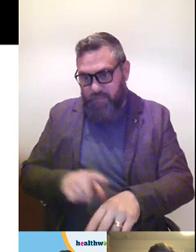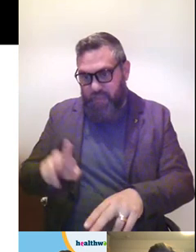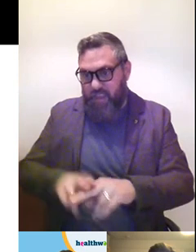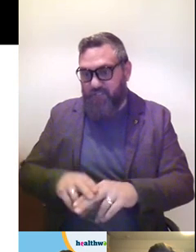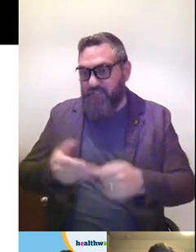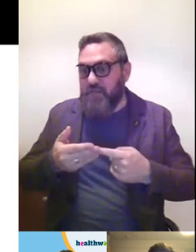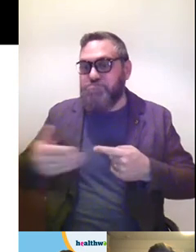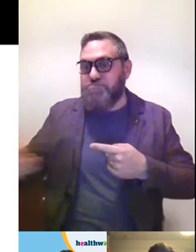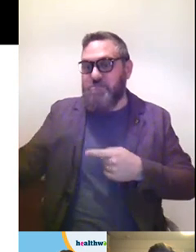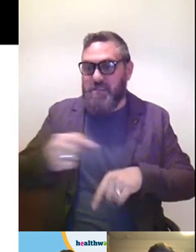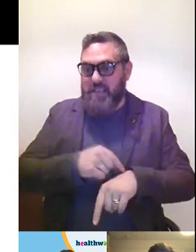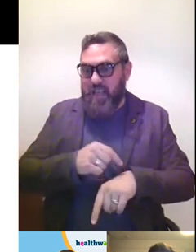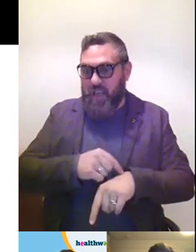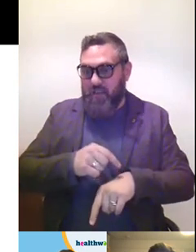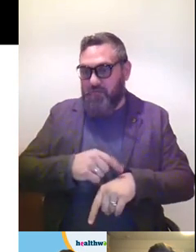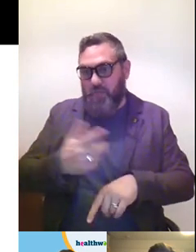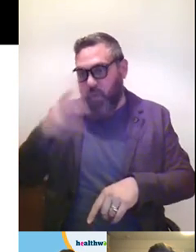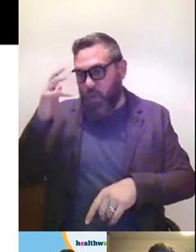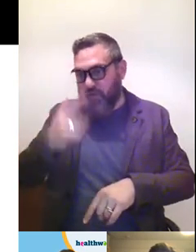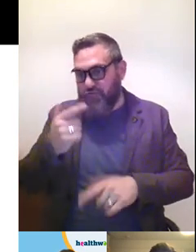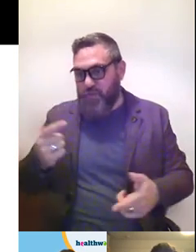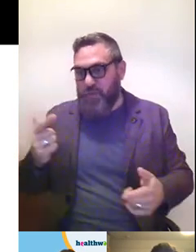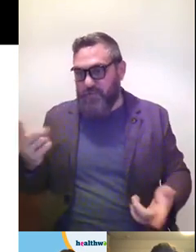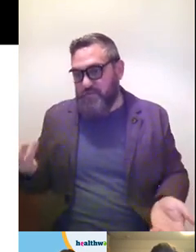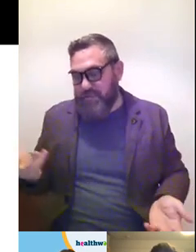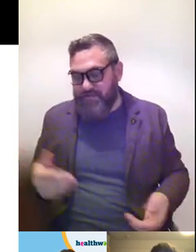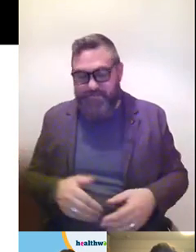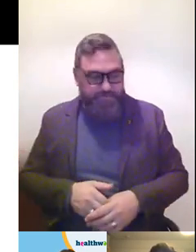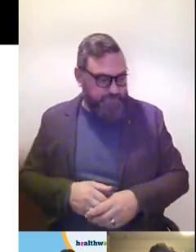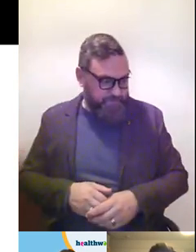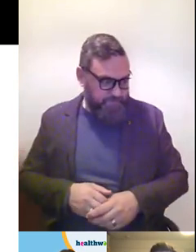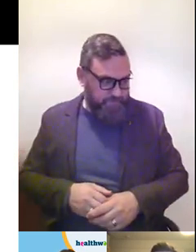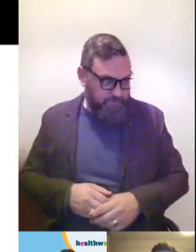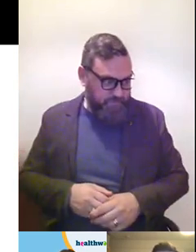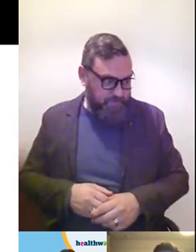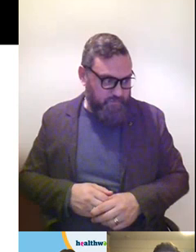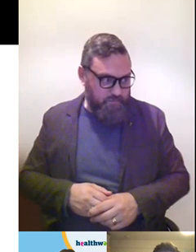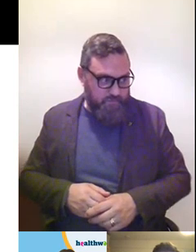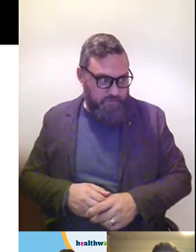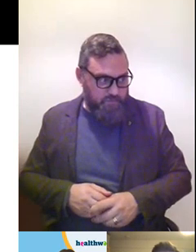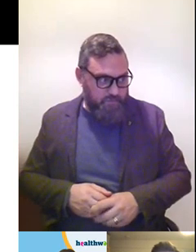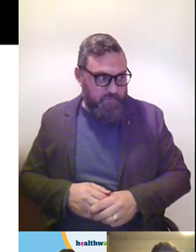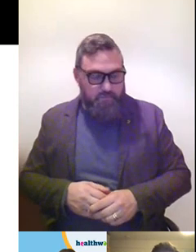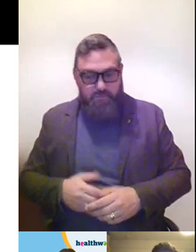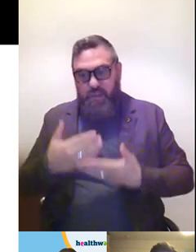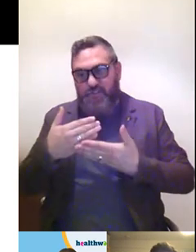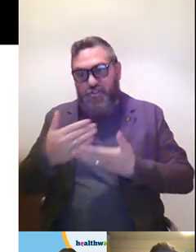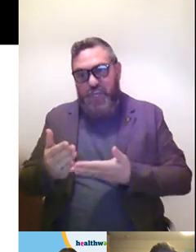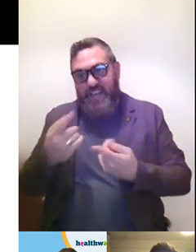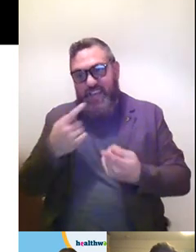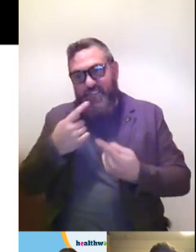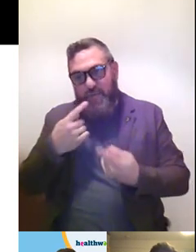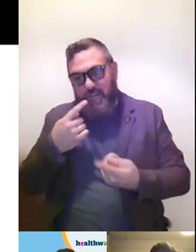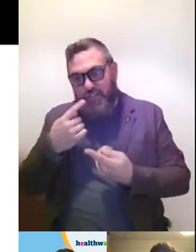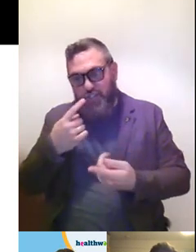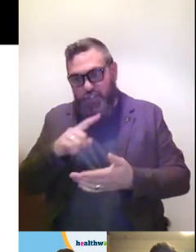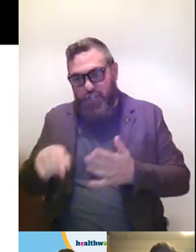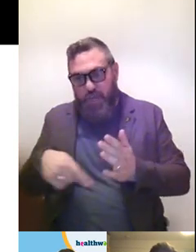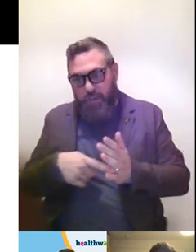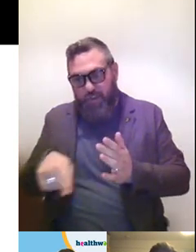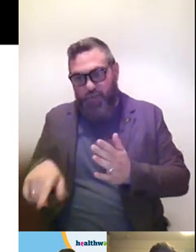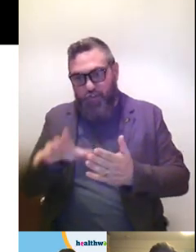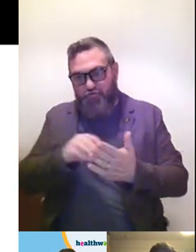With a longer time frame, that wouldn't have mattered so much. But we have shared the information about the